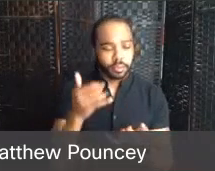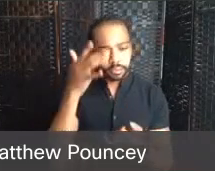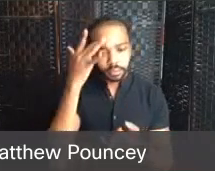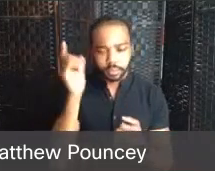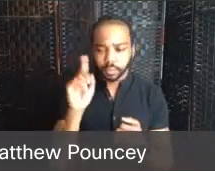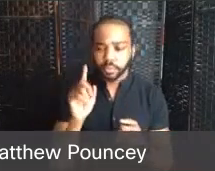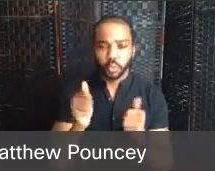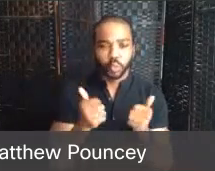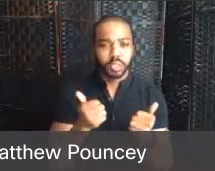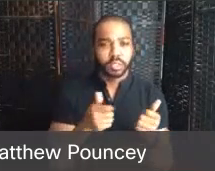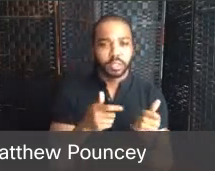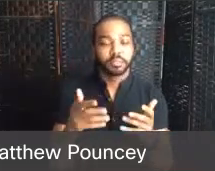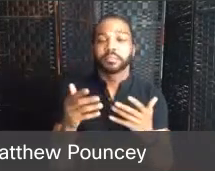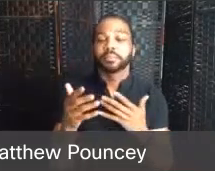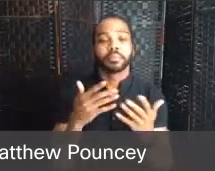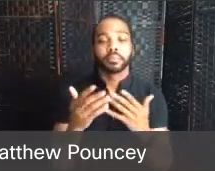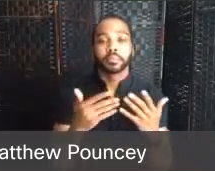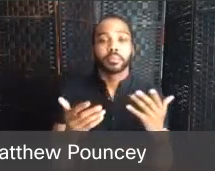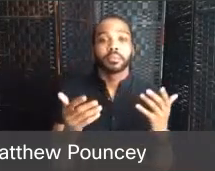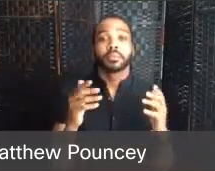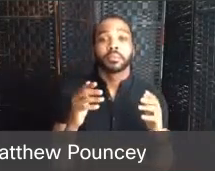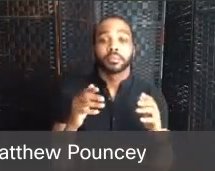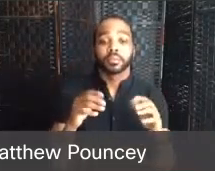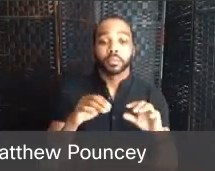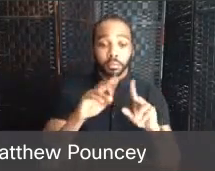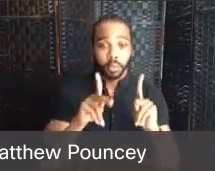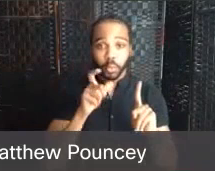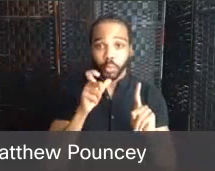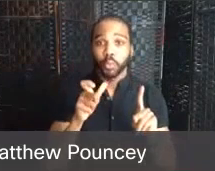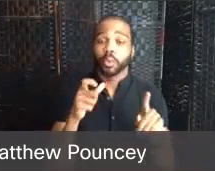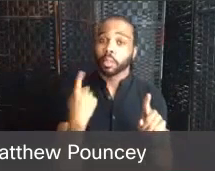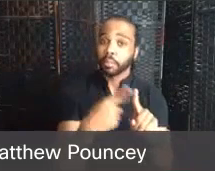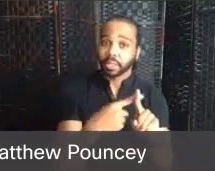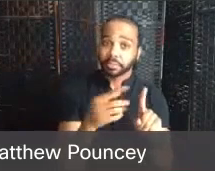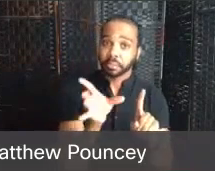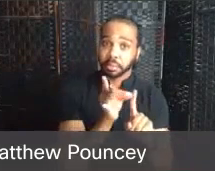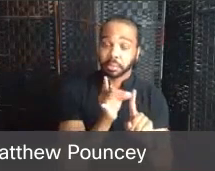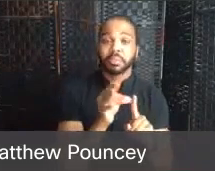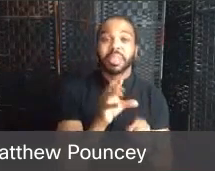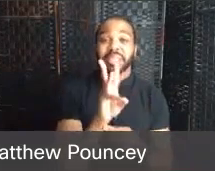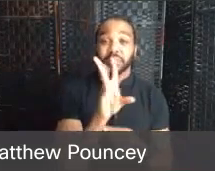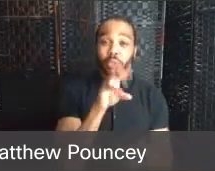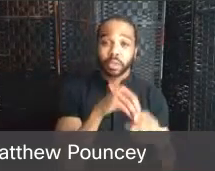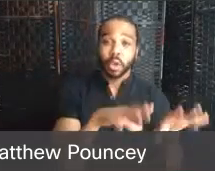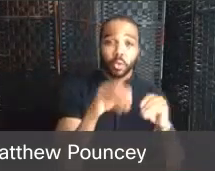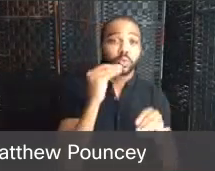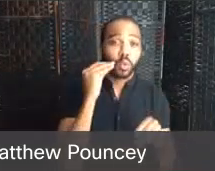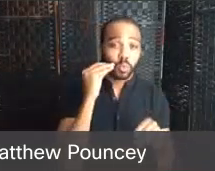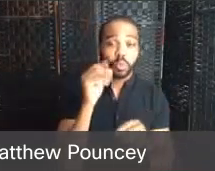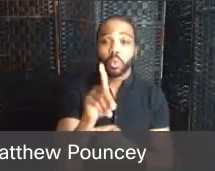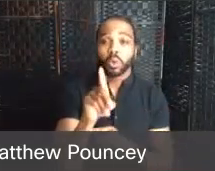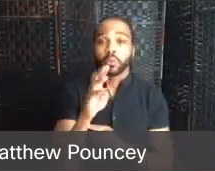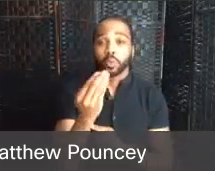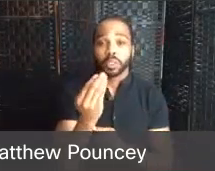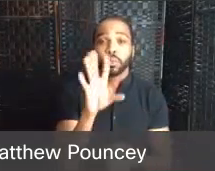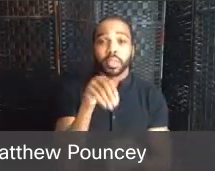So amongst the people who have tested positive, 6 have been in host home, 114 in